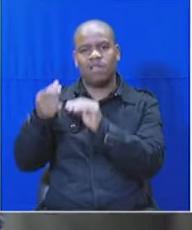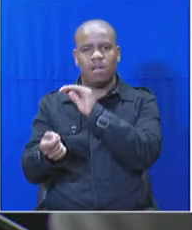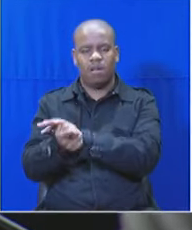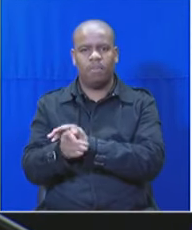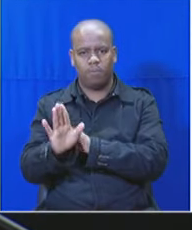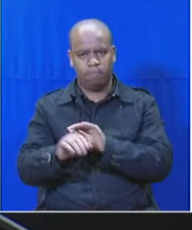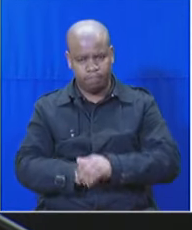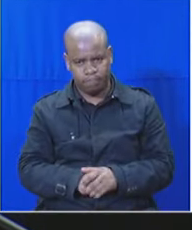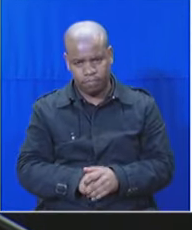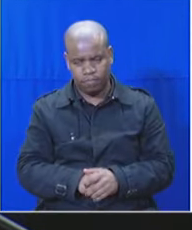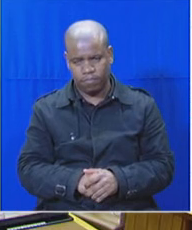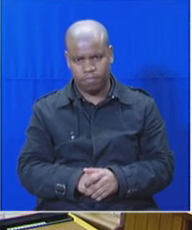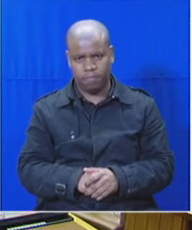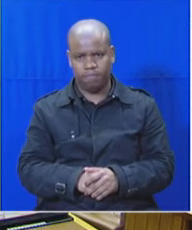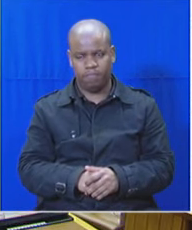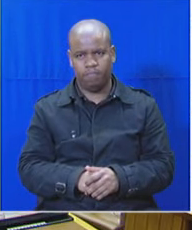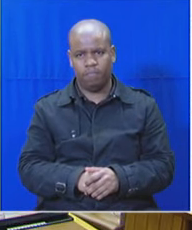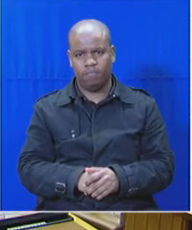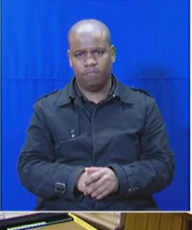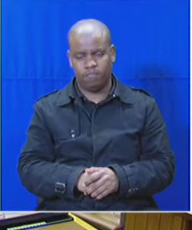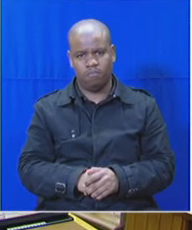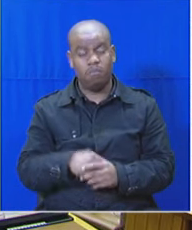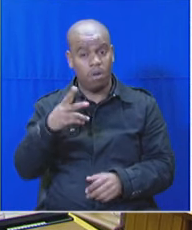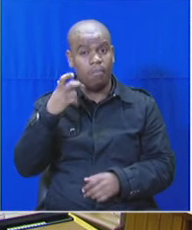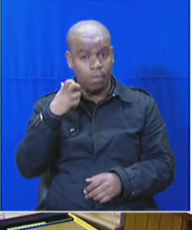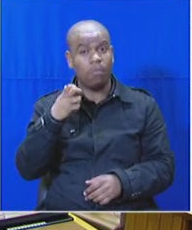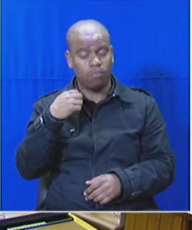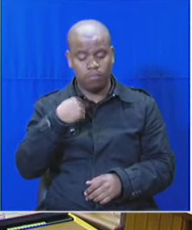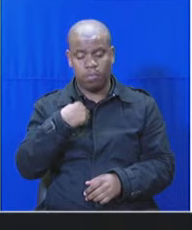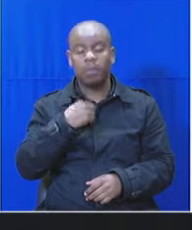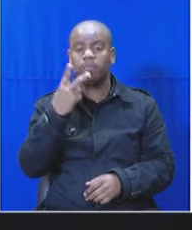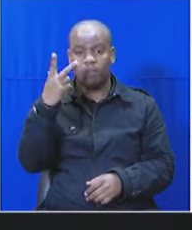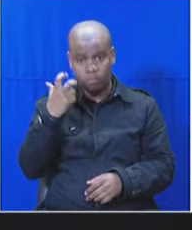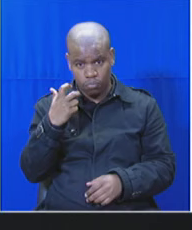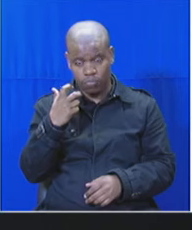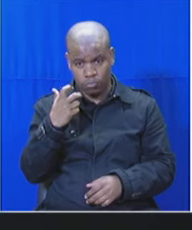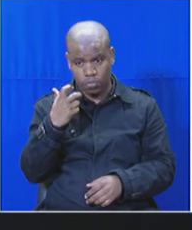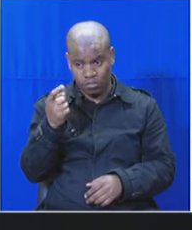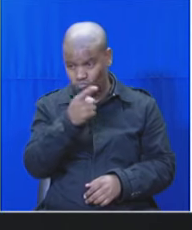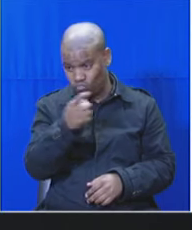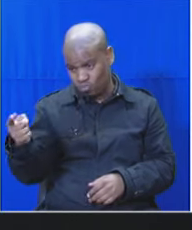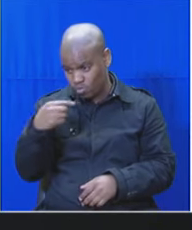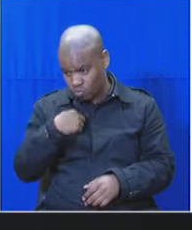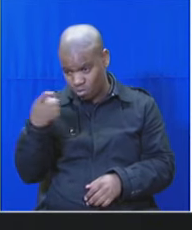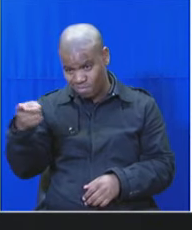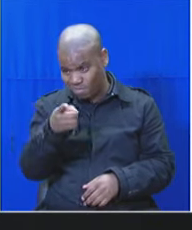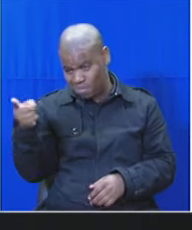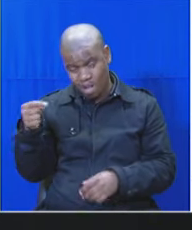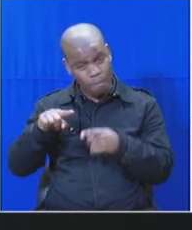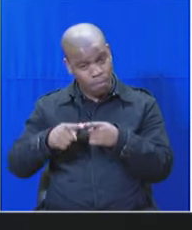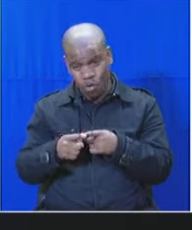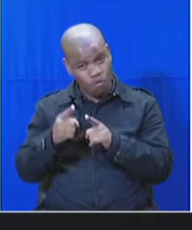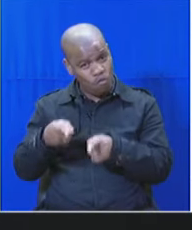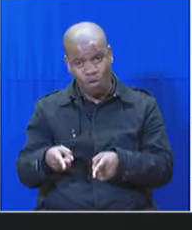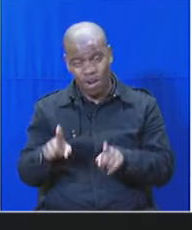Thank you, Honourable Member. I'm sure you heard on my rulings on both occasions that those were not points of order